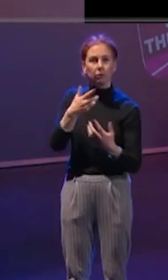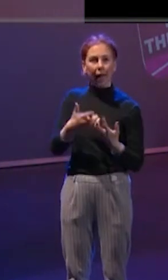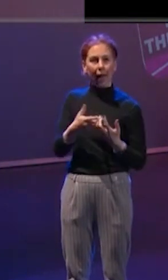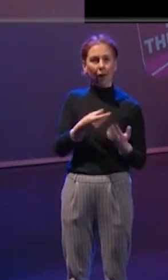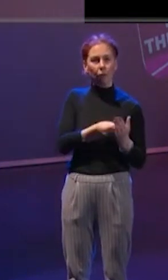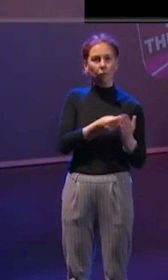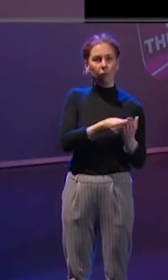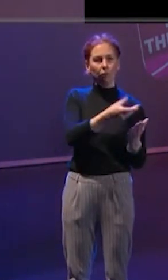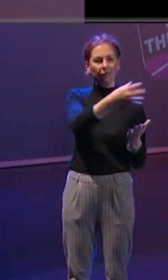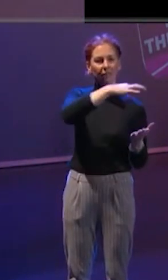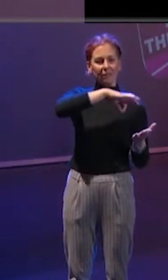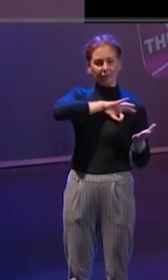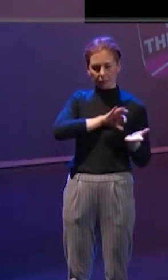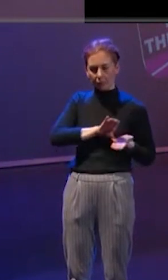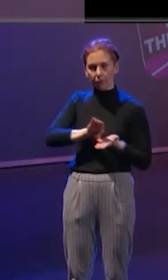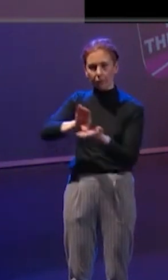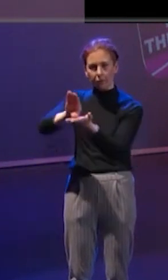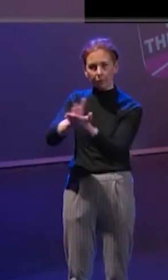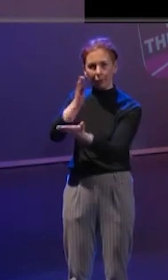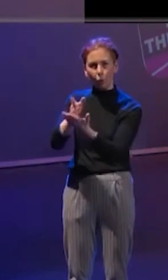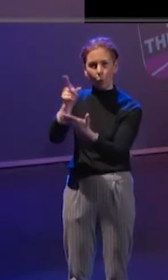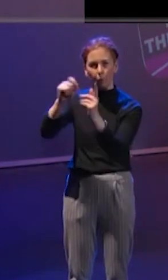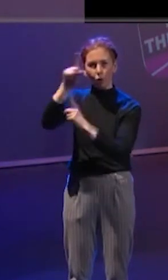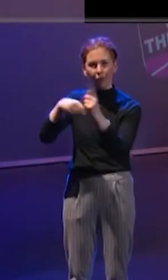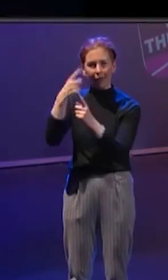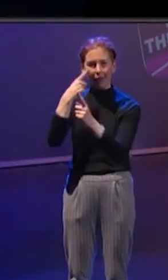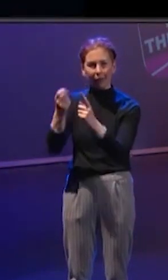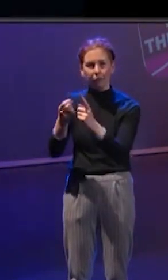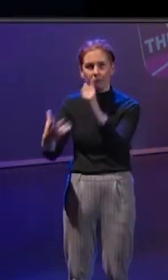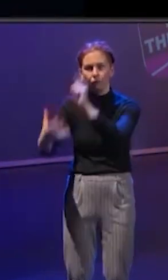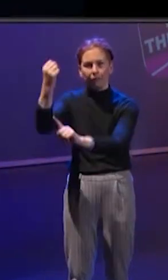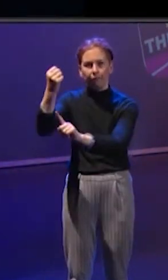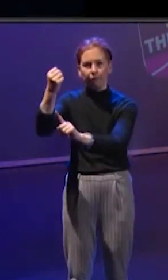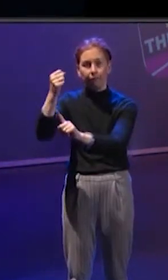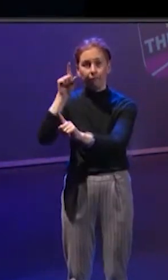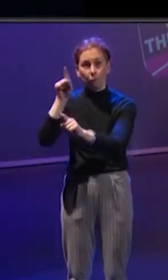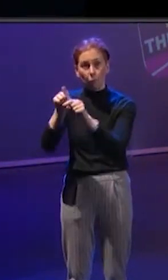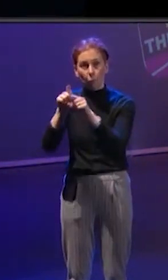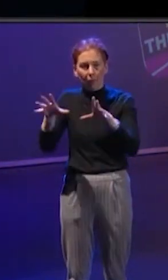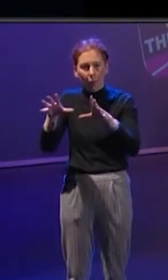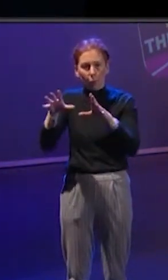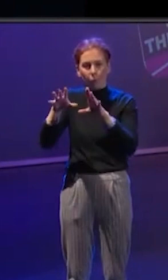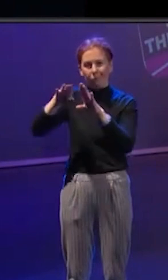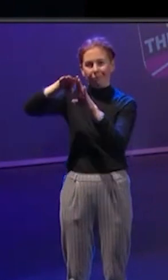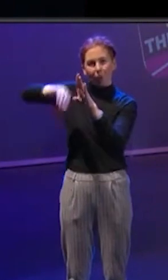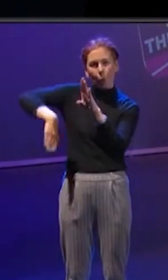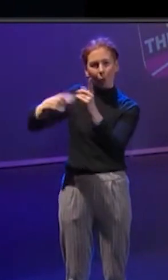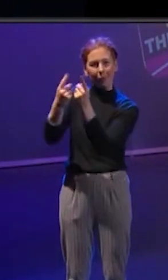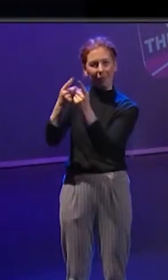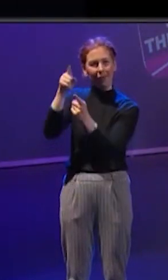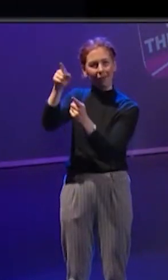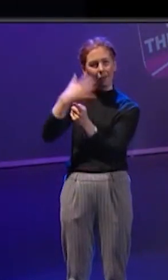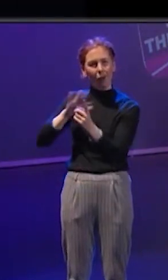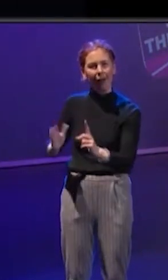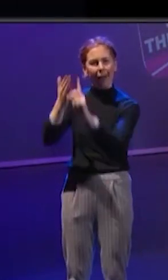financial investment is needed in order to complete that vision, and sort of staying true to that risk and unwavering in that decision to take that risk. That for me